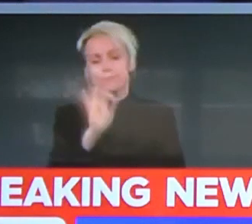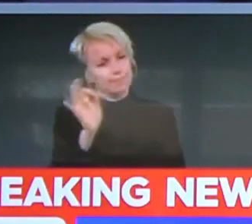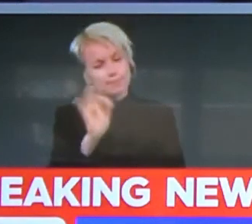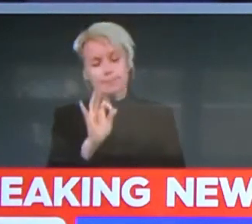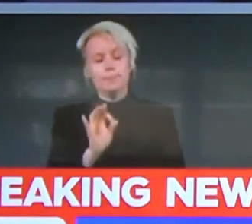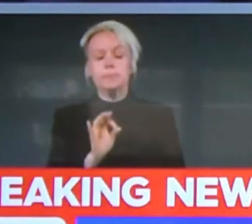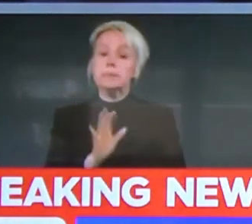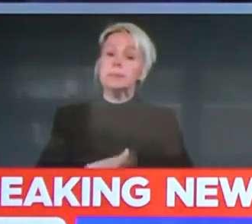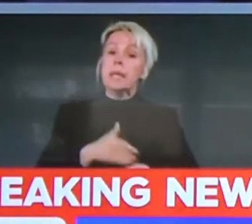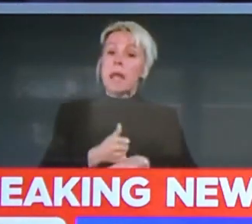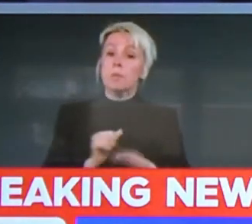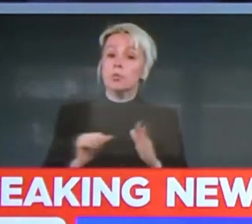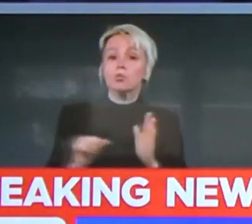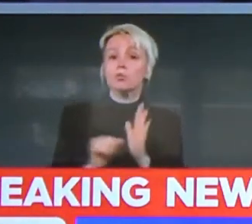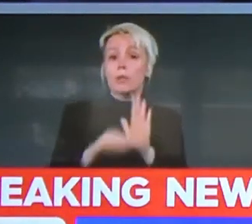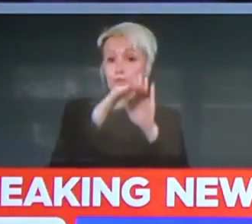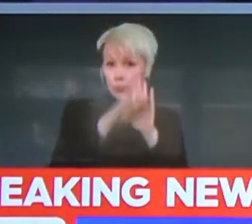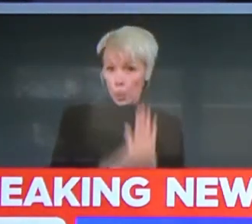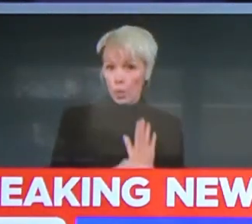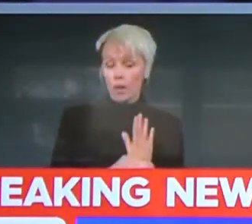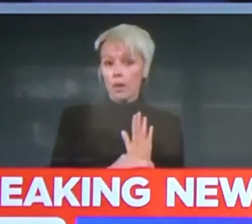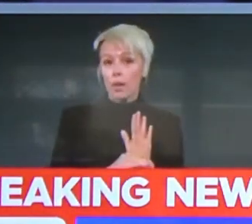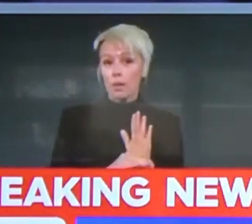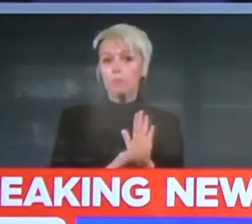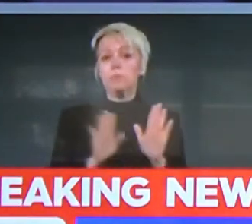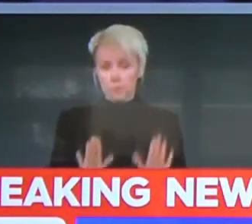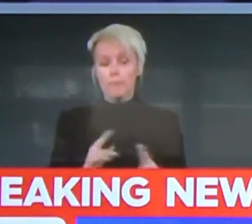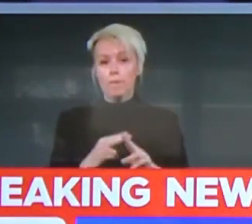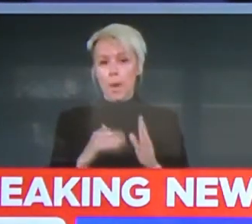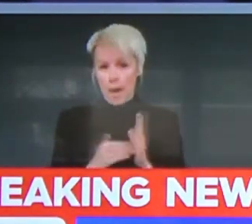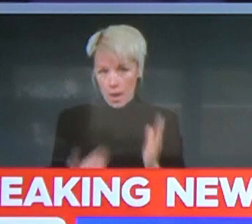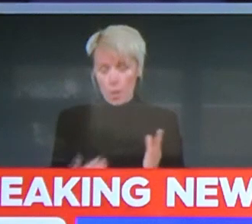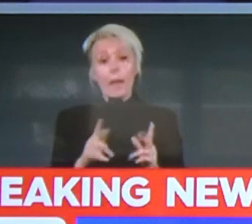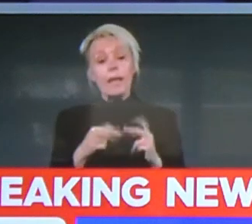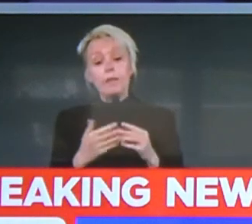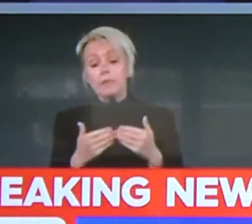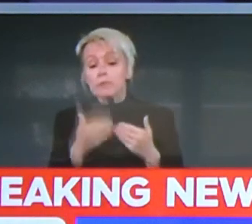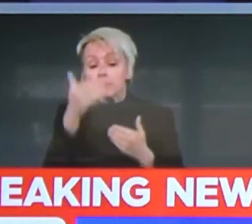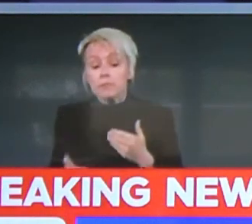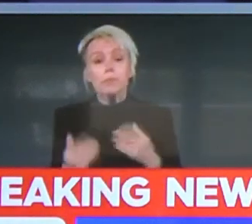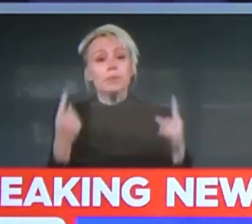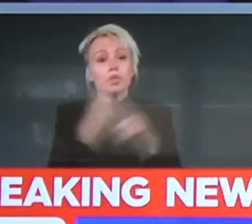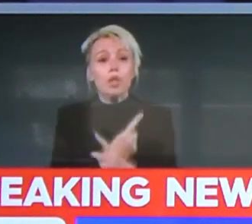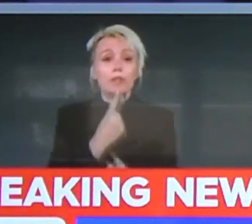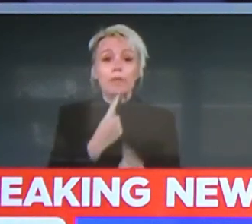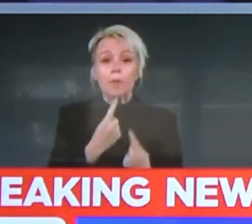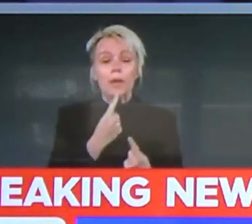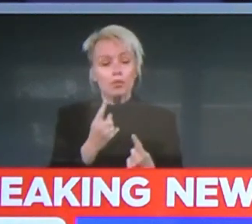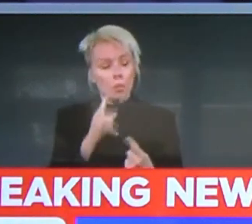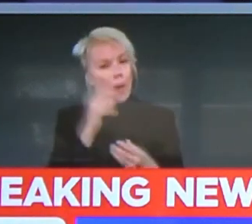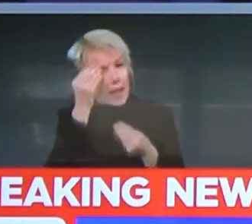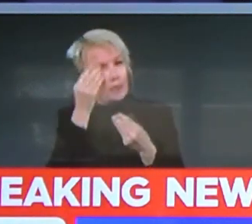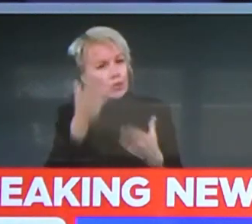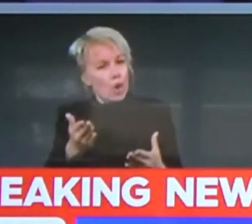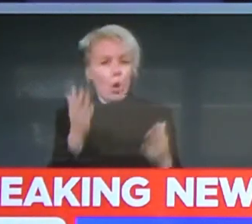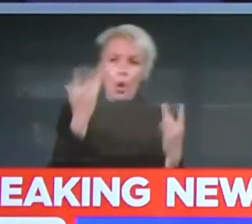in place, and should the information change and the advice change, then we should contemplate at that time.